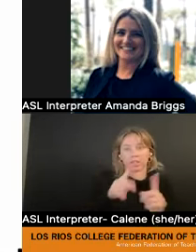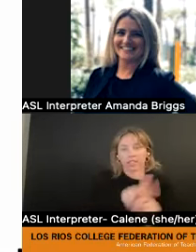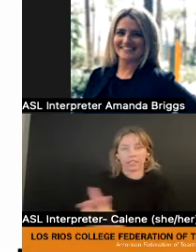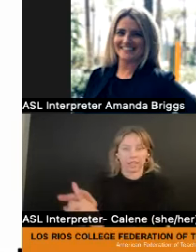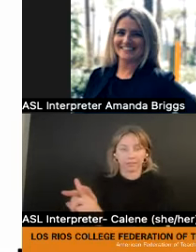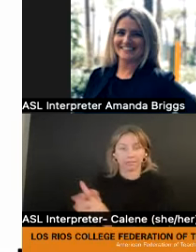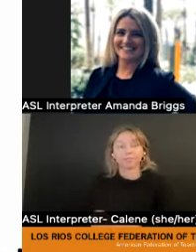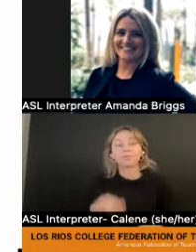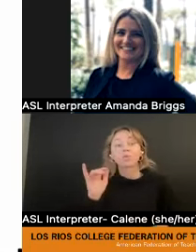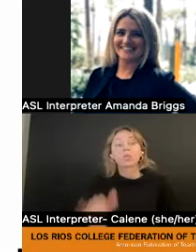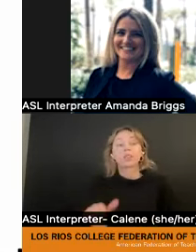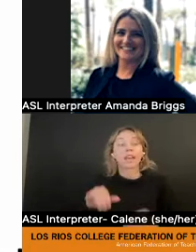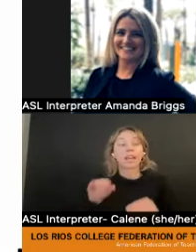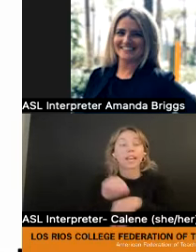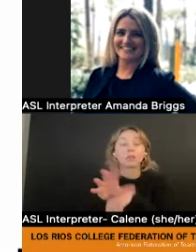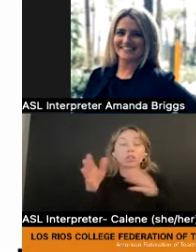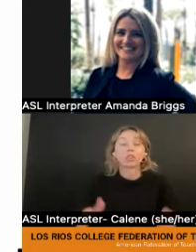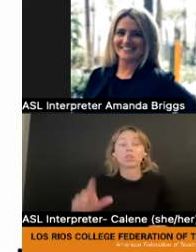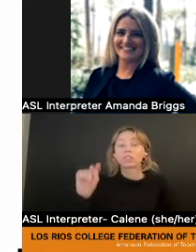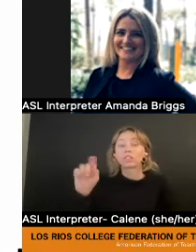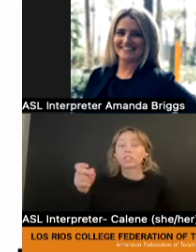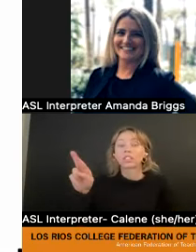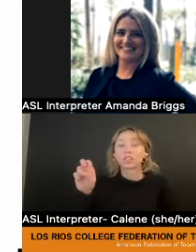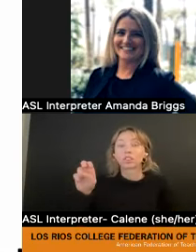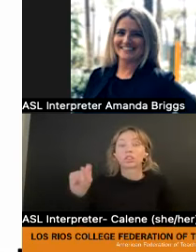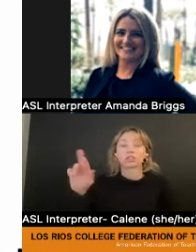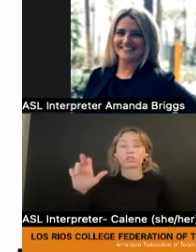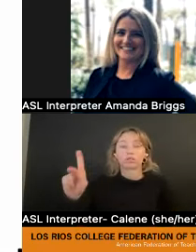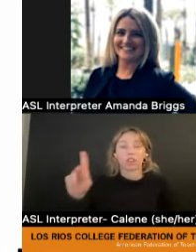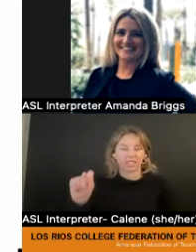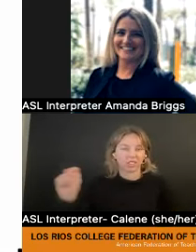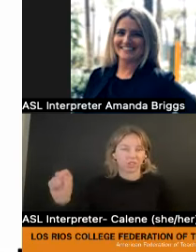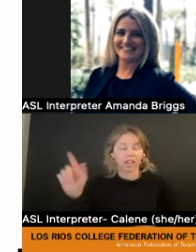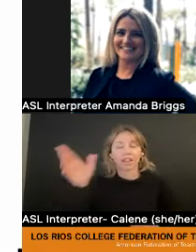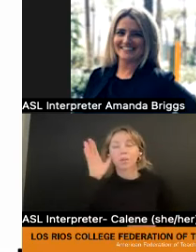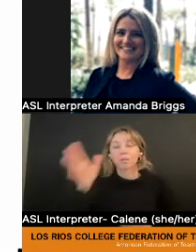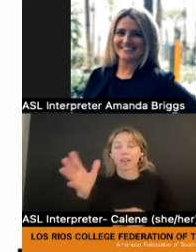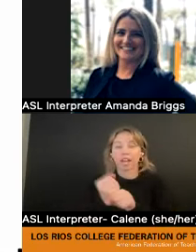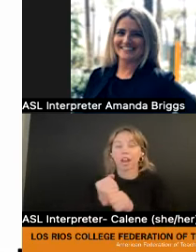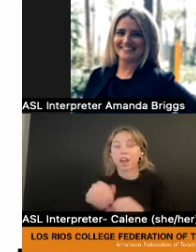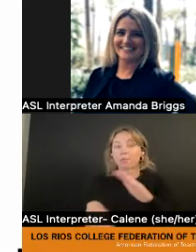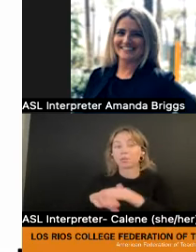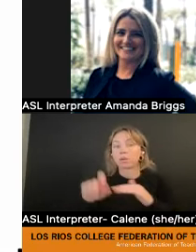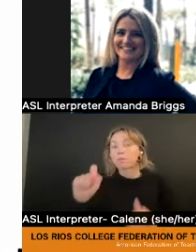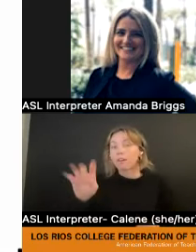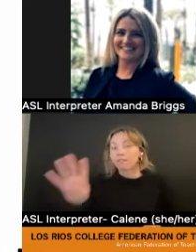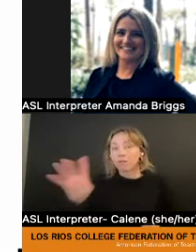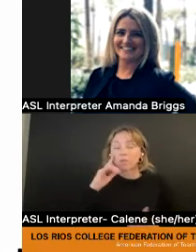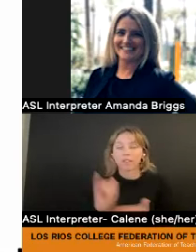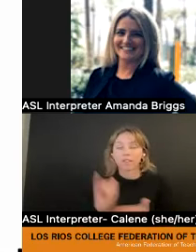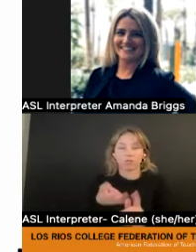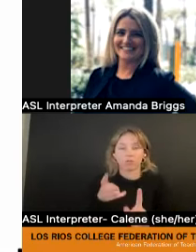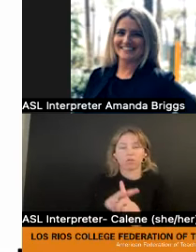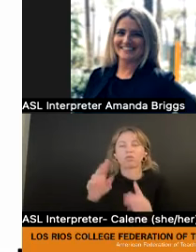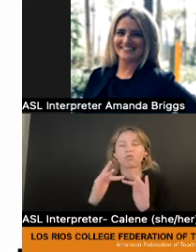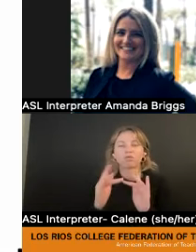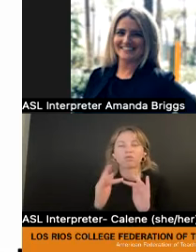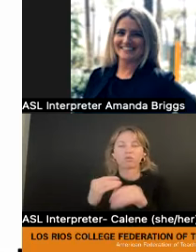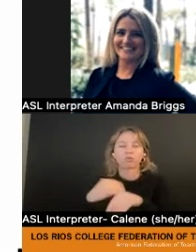tenure track, long-term temp, and adjunct counseling faculty are eligible to receive up to 0.4 of remote assignment in any given scheduling